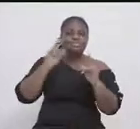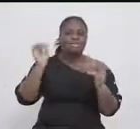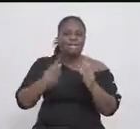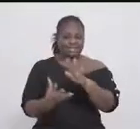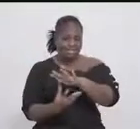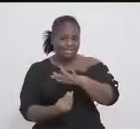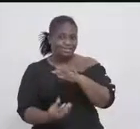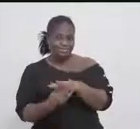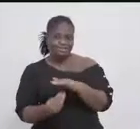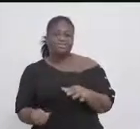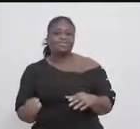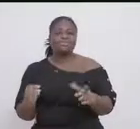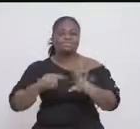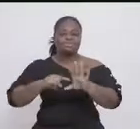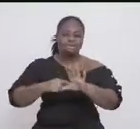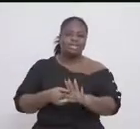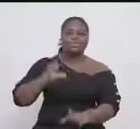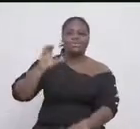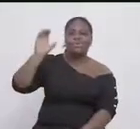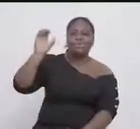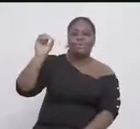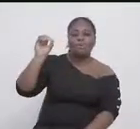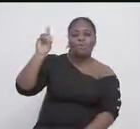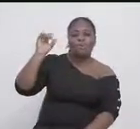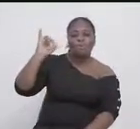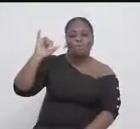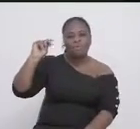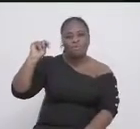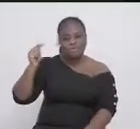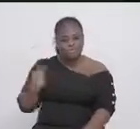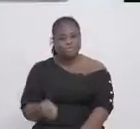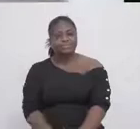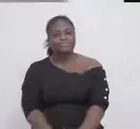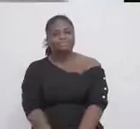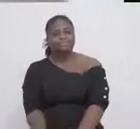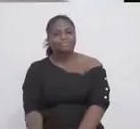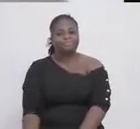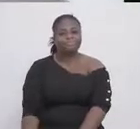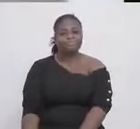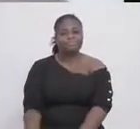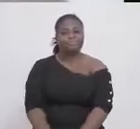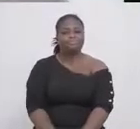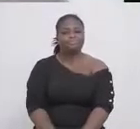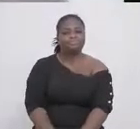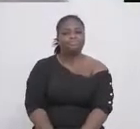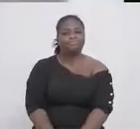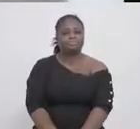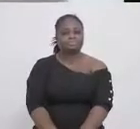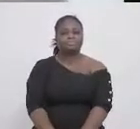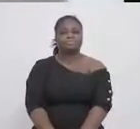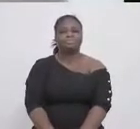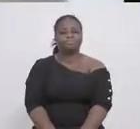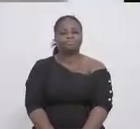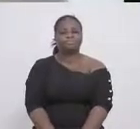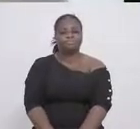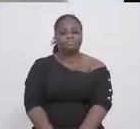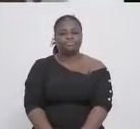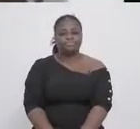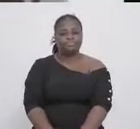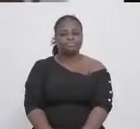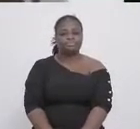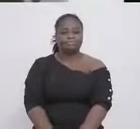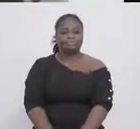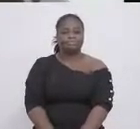the internet and begin coding. So this is somebody asking for a self-taught coding system. And the person is above 25, so adult